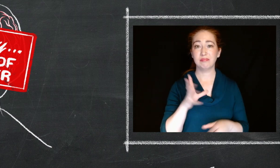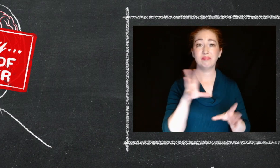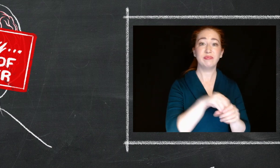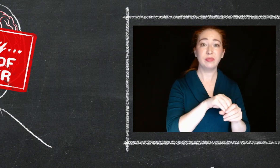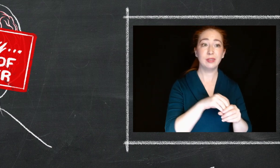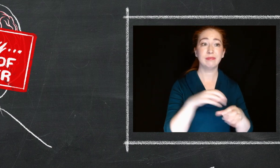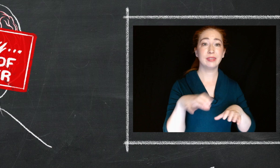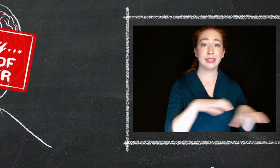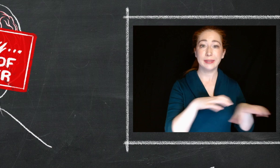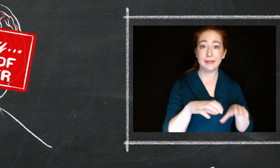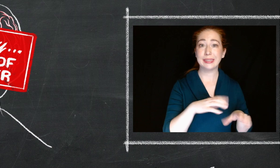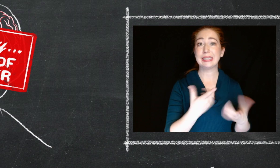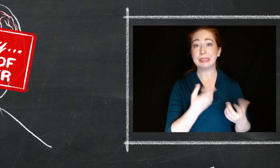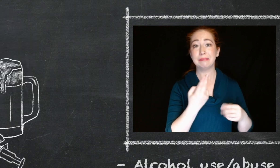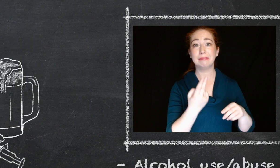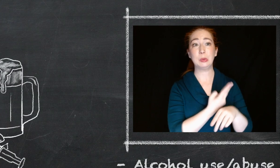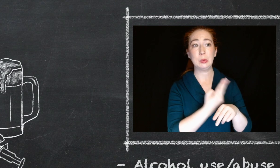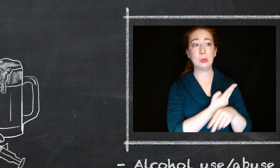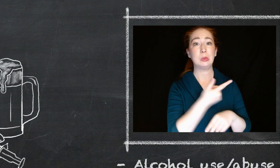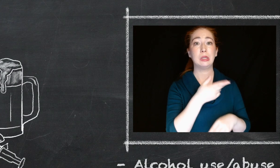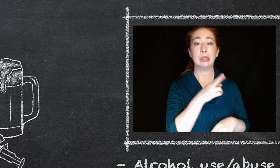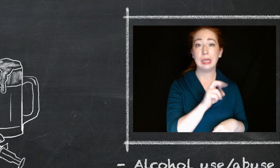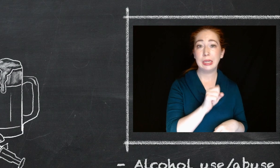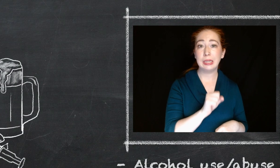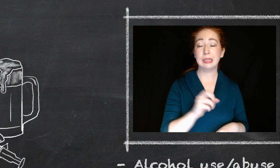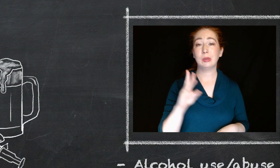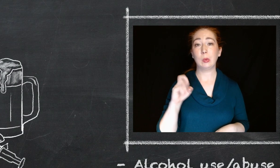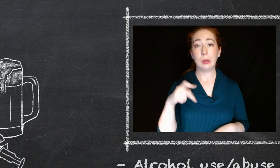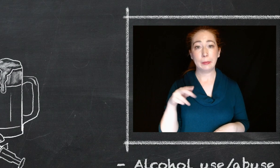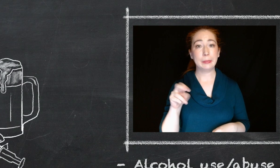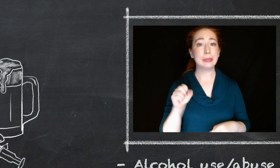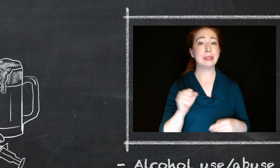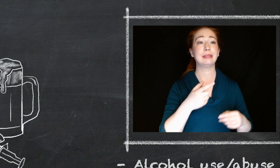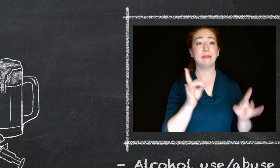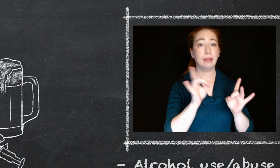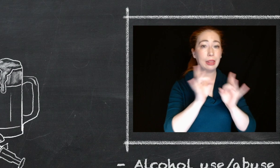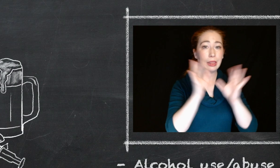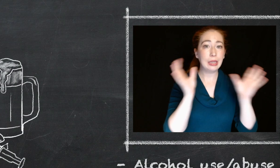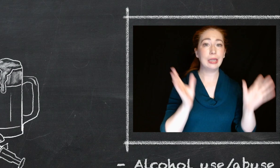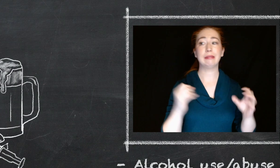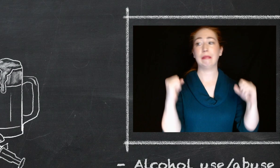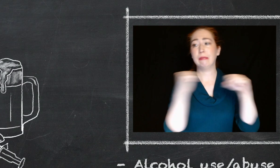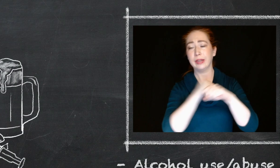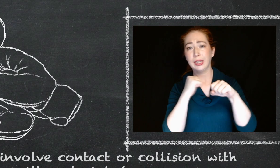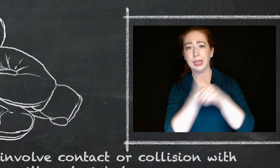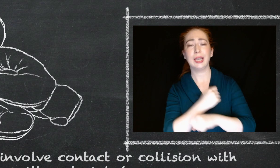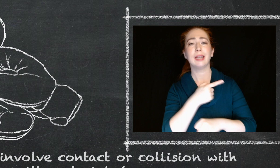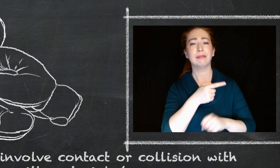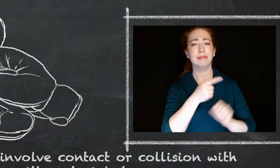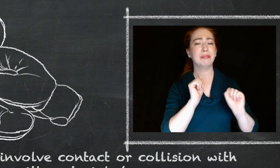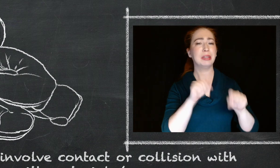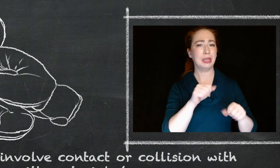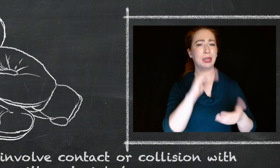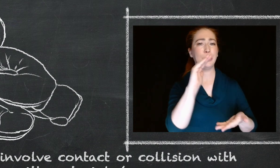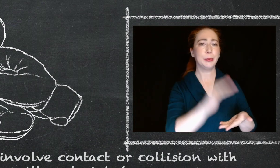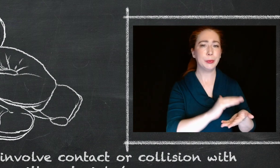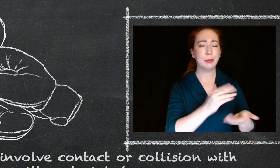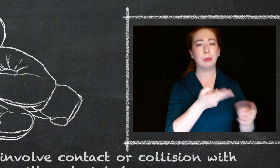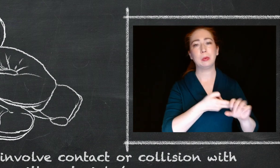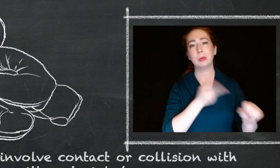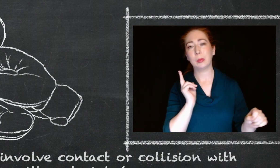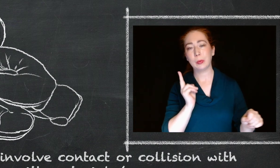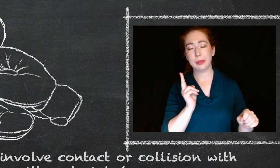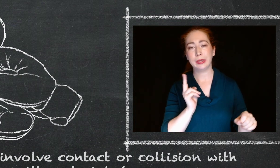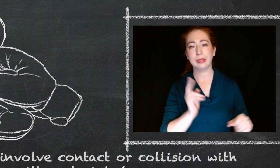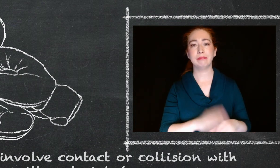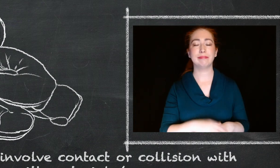Other risk factors that are changeable include alcohol or substance use and abuse, participation in activities